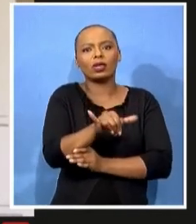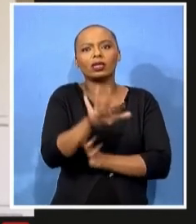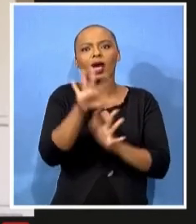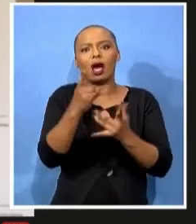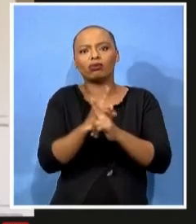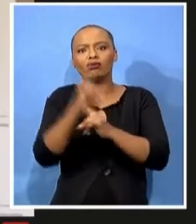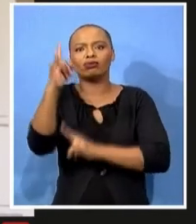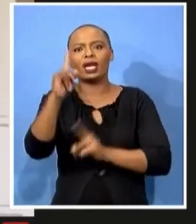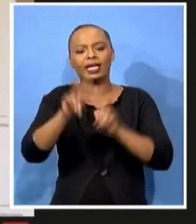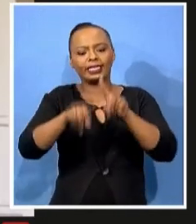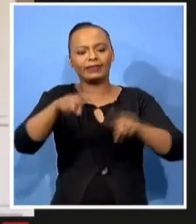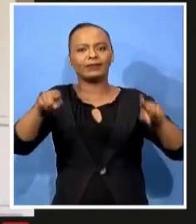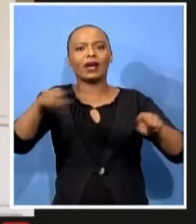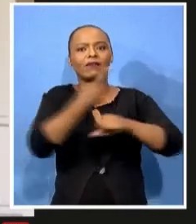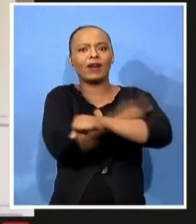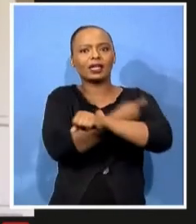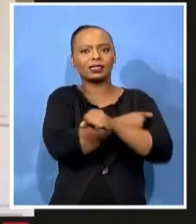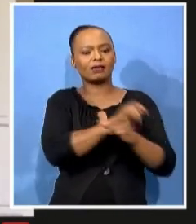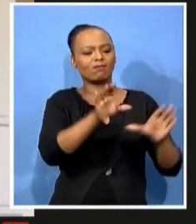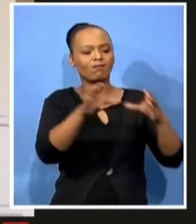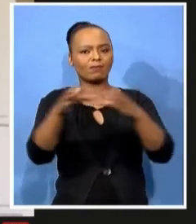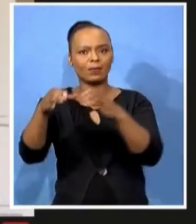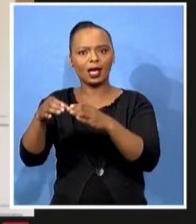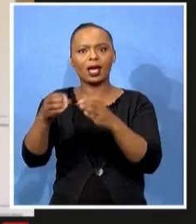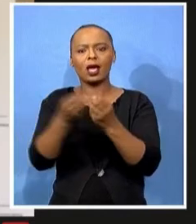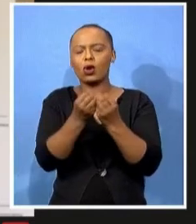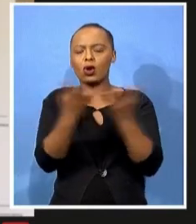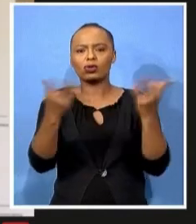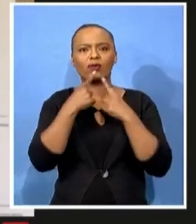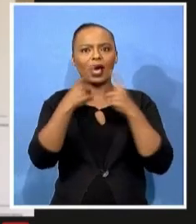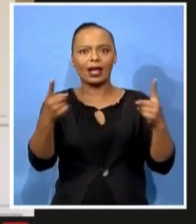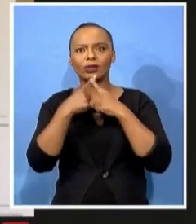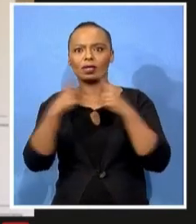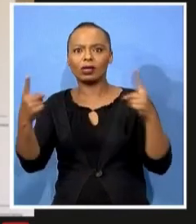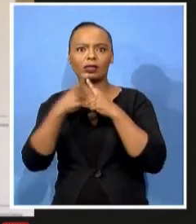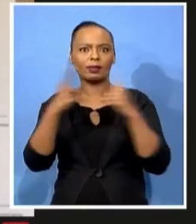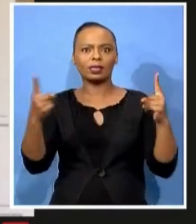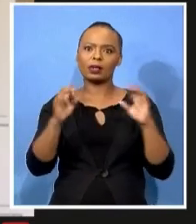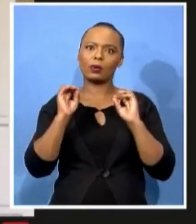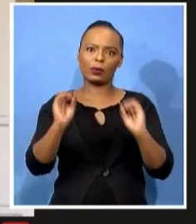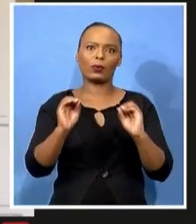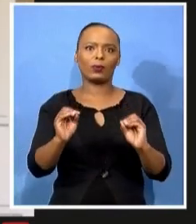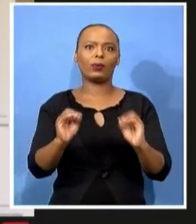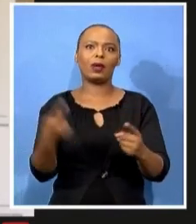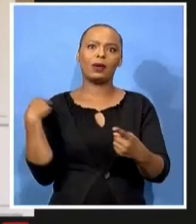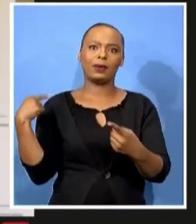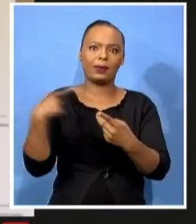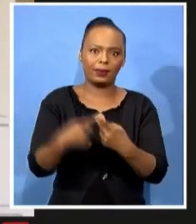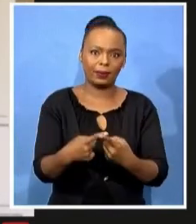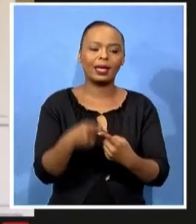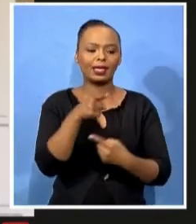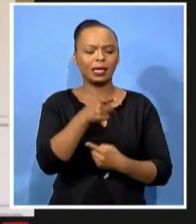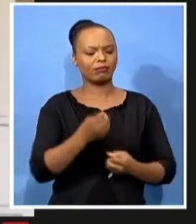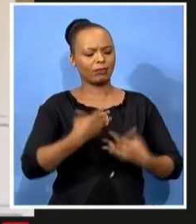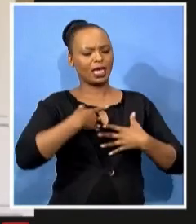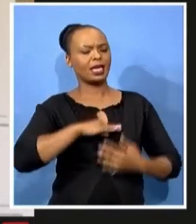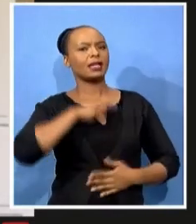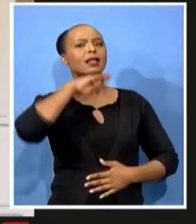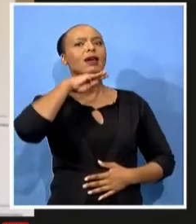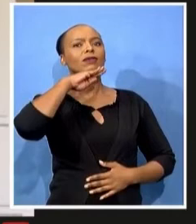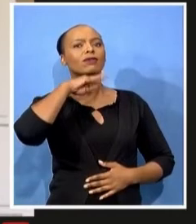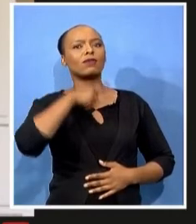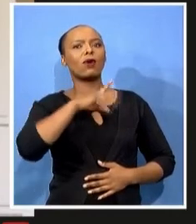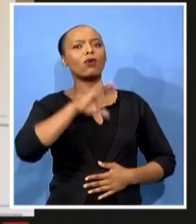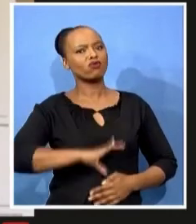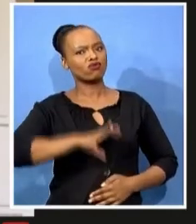been a lot of announcements. On that basis, it gave us enough confidence now to be able to start engaging the